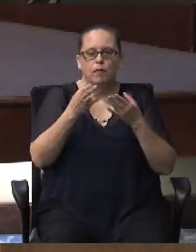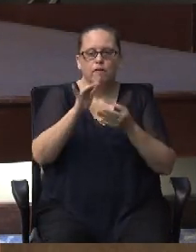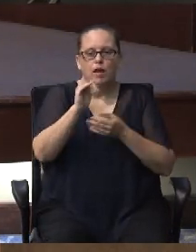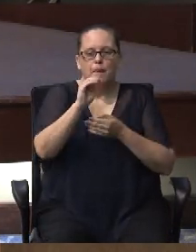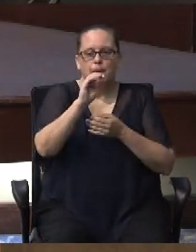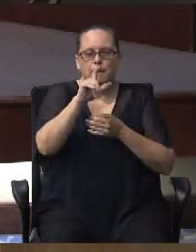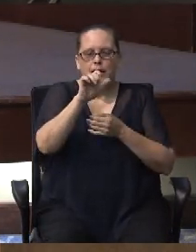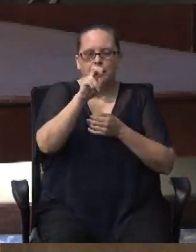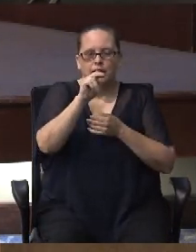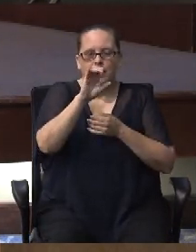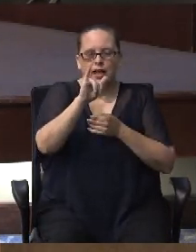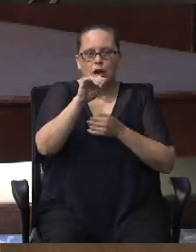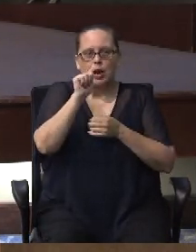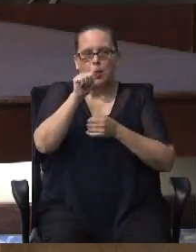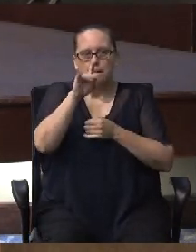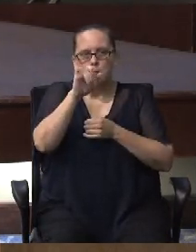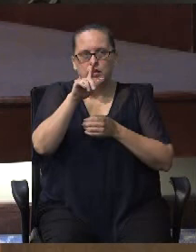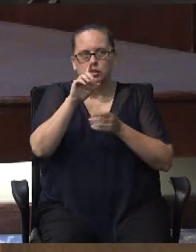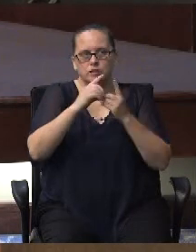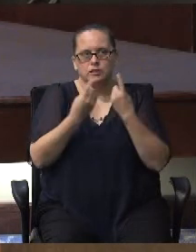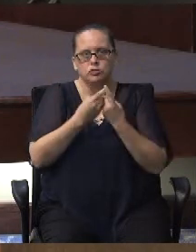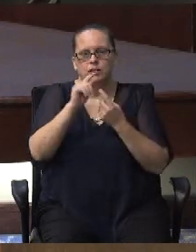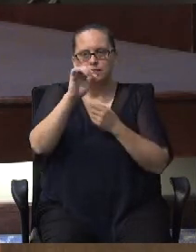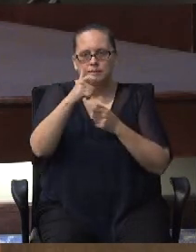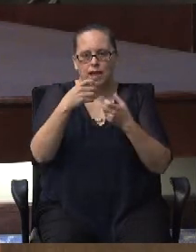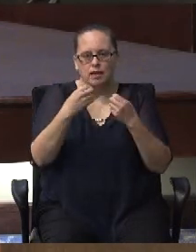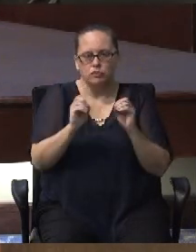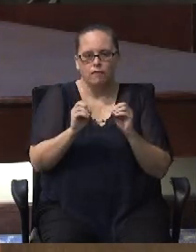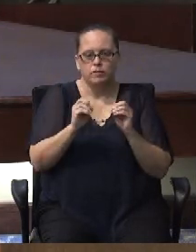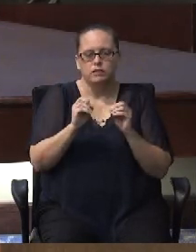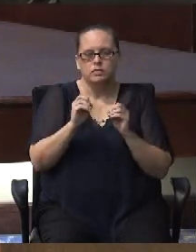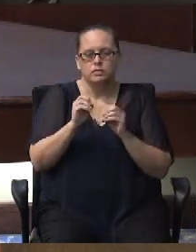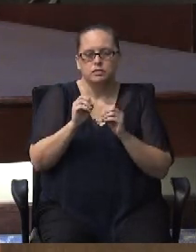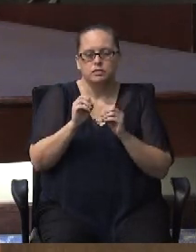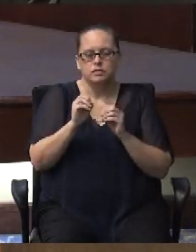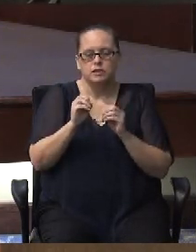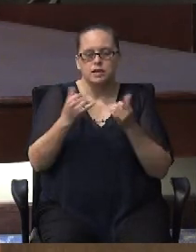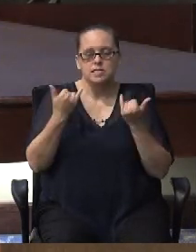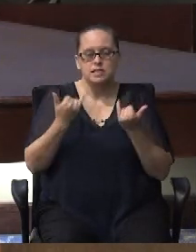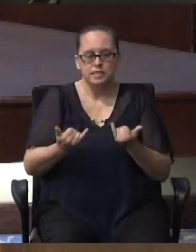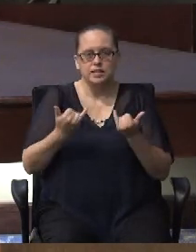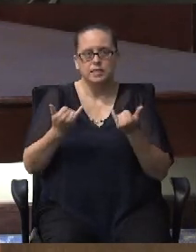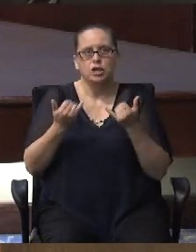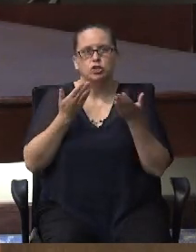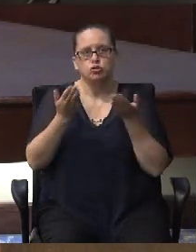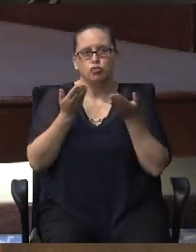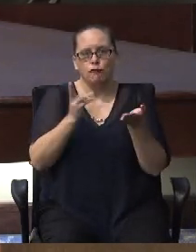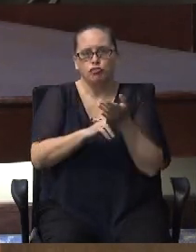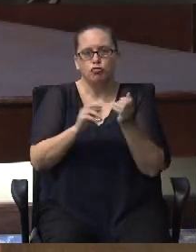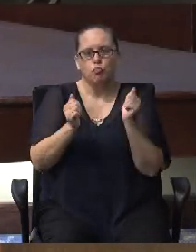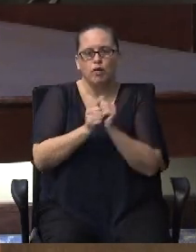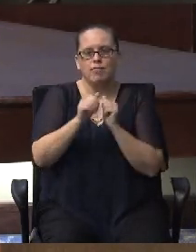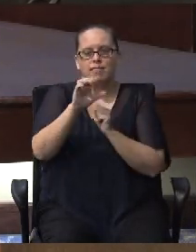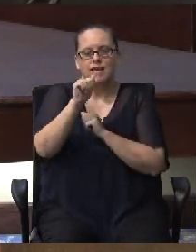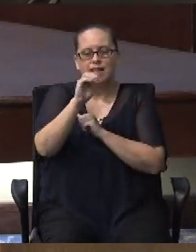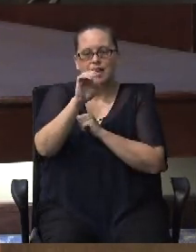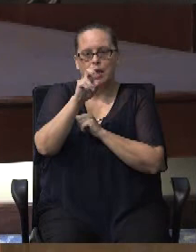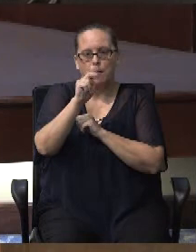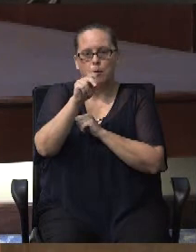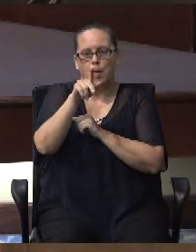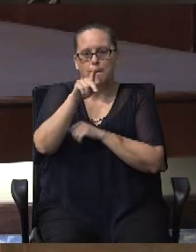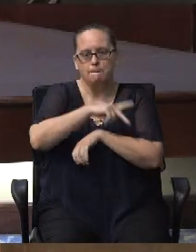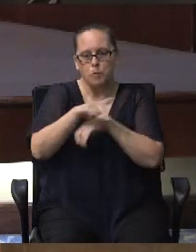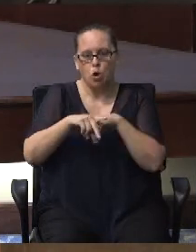McLennan County Appraisal District and McLennan County Tax Office, existing service contracts with Cameron Park Zoological